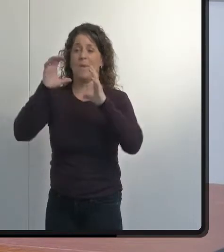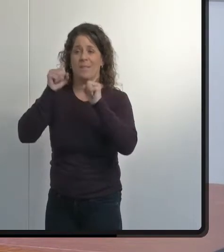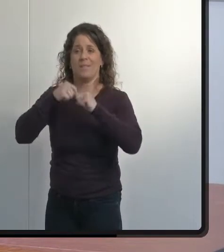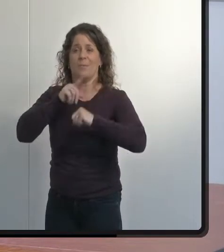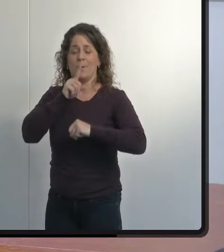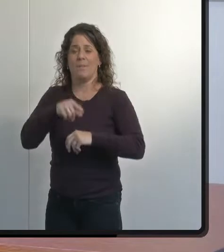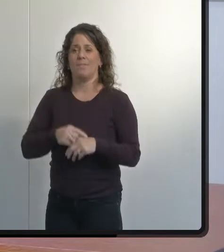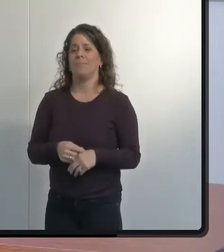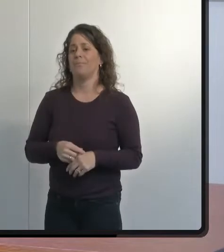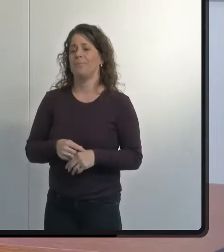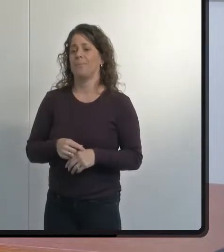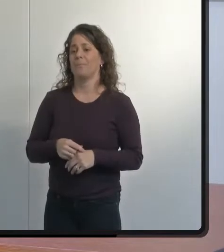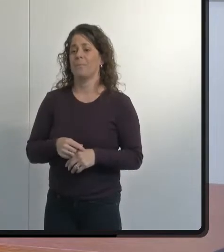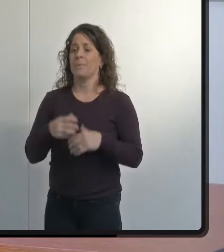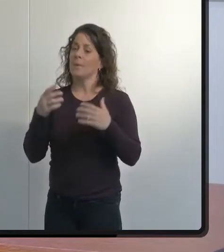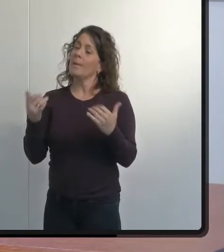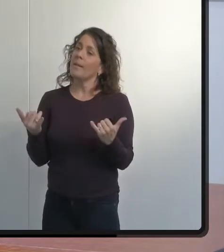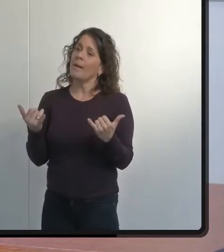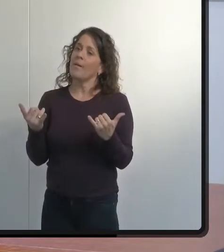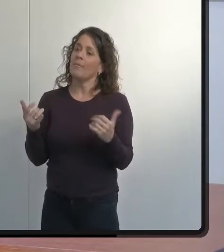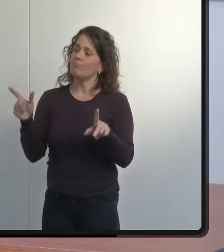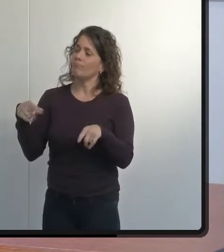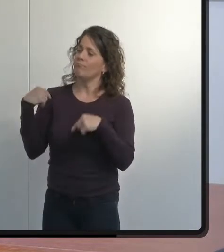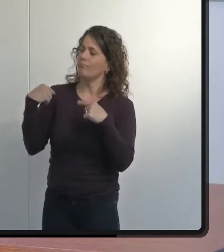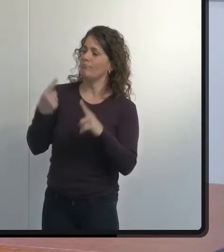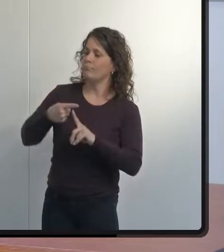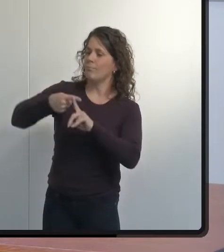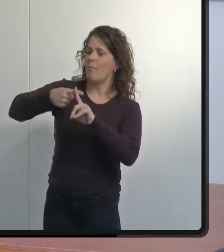Now, here we are, over a month of living